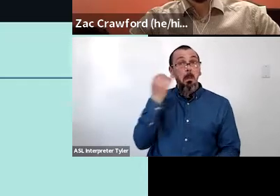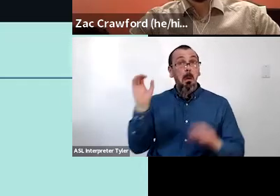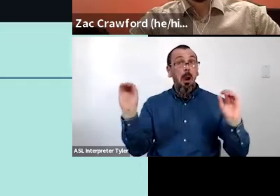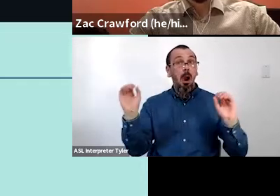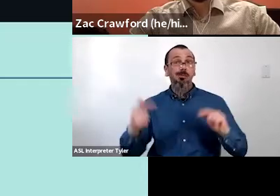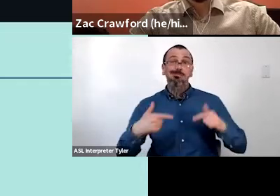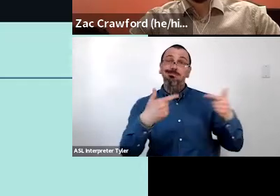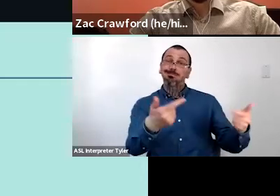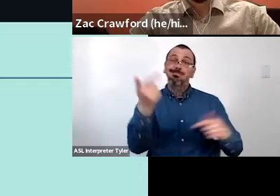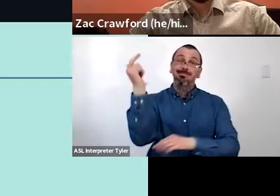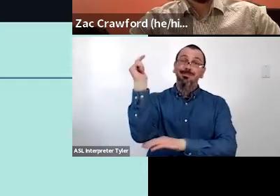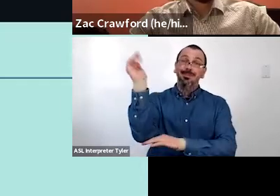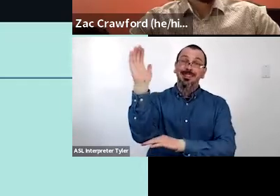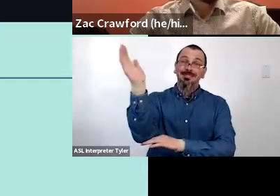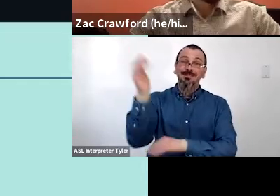on to the next project.